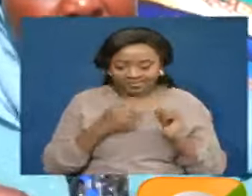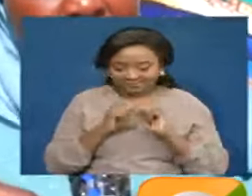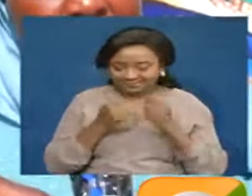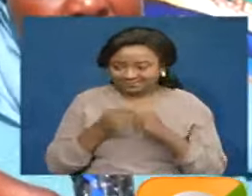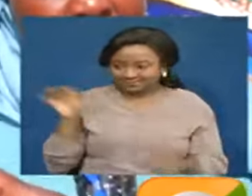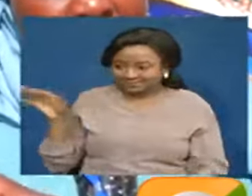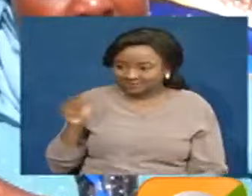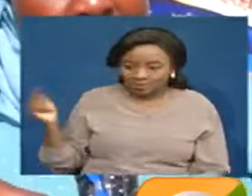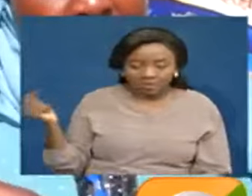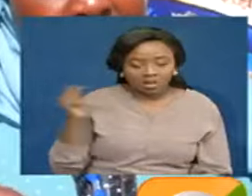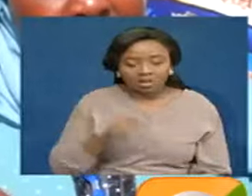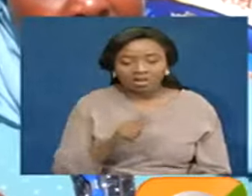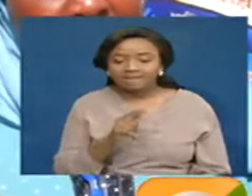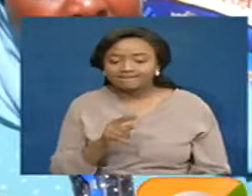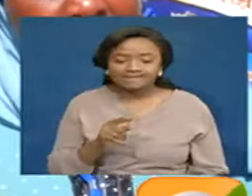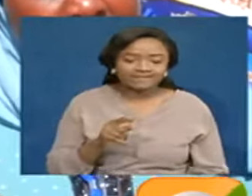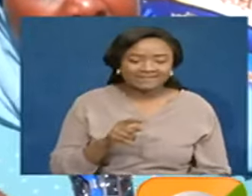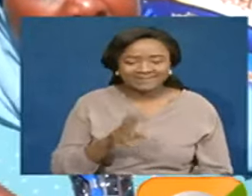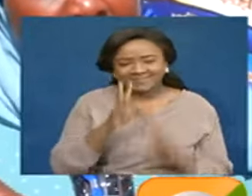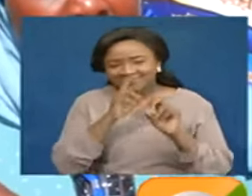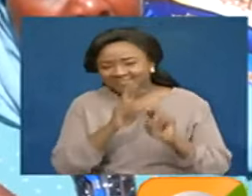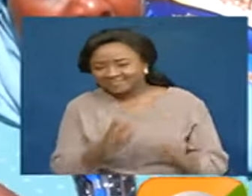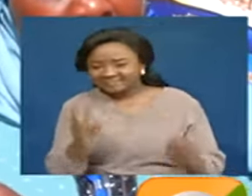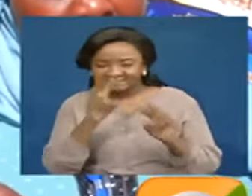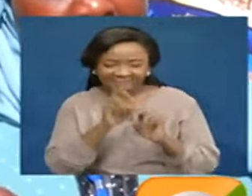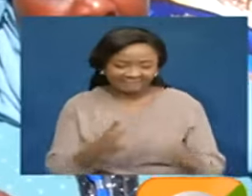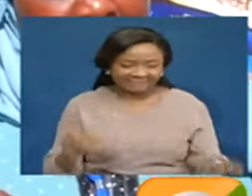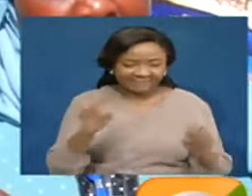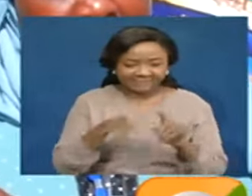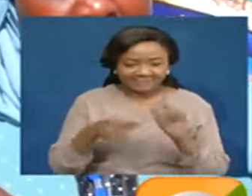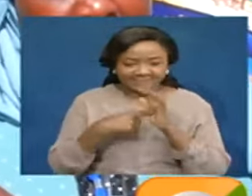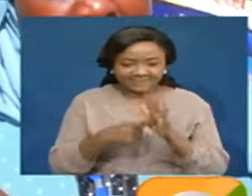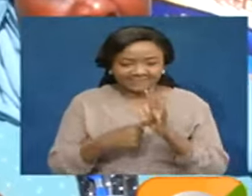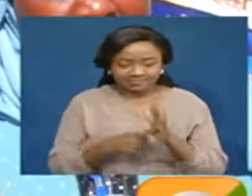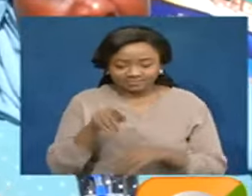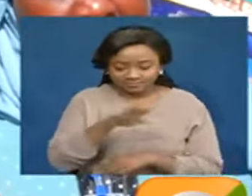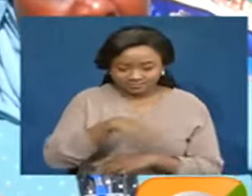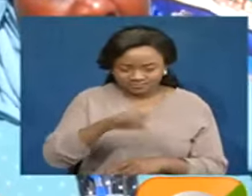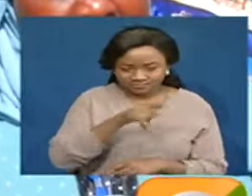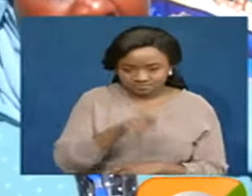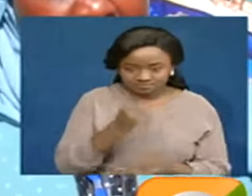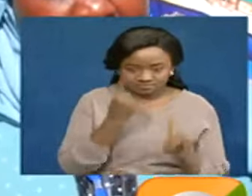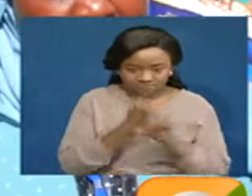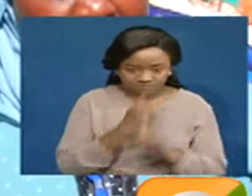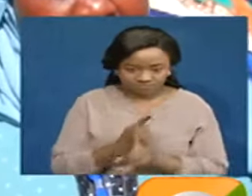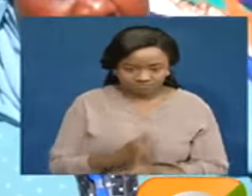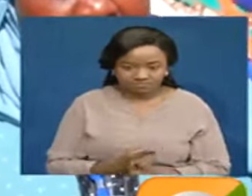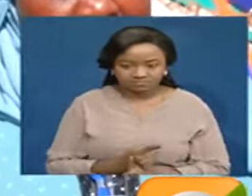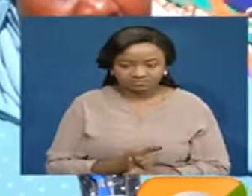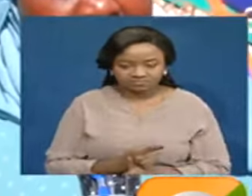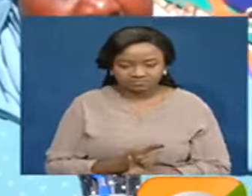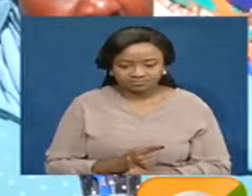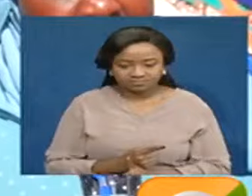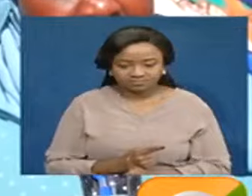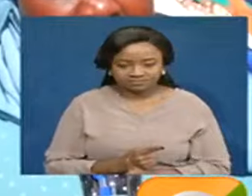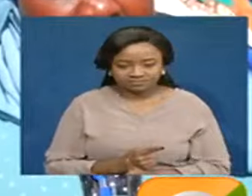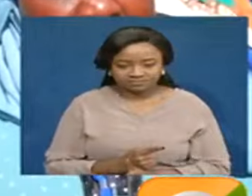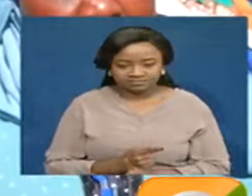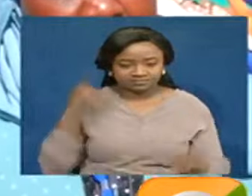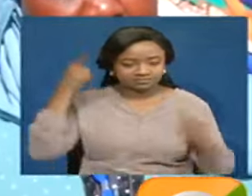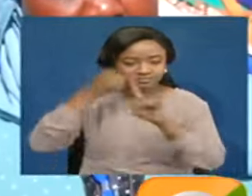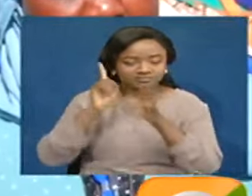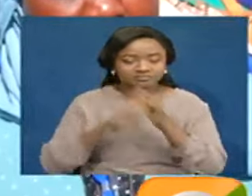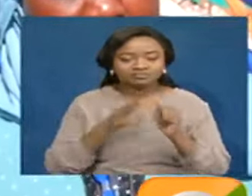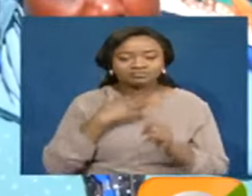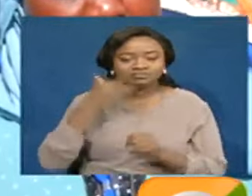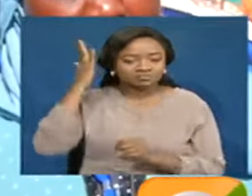here has gone on to do investigations, including within the surrounding industries that are around here, to confirm